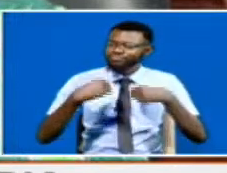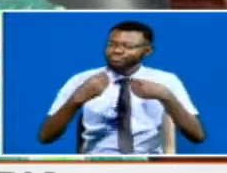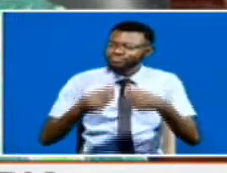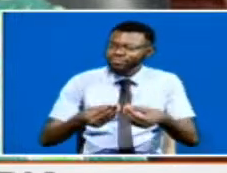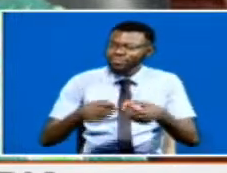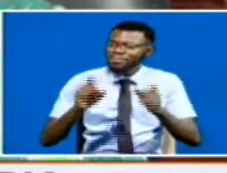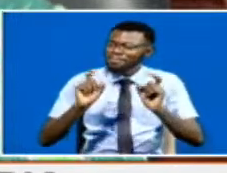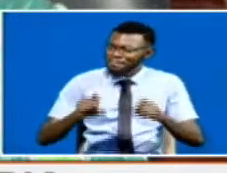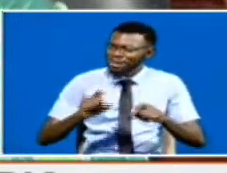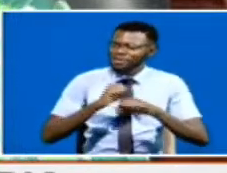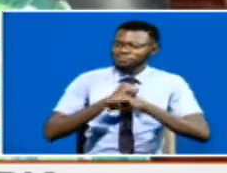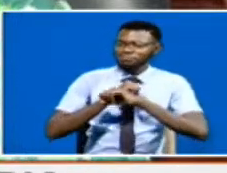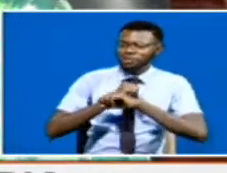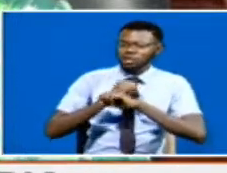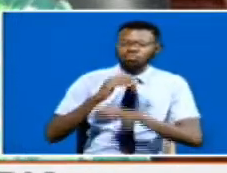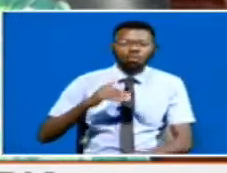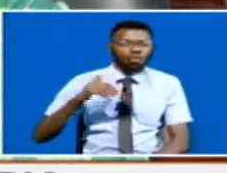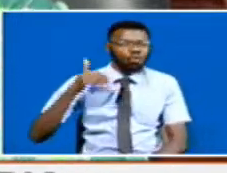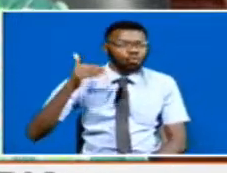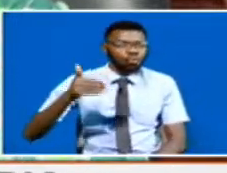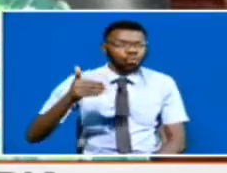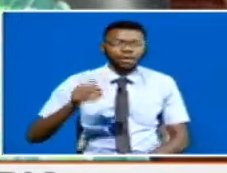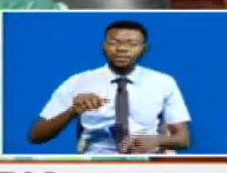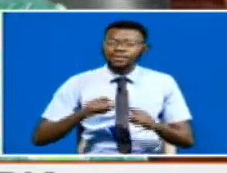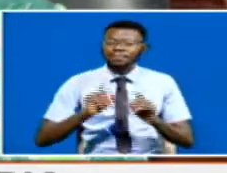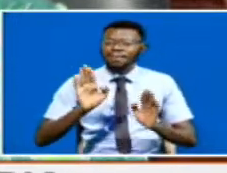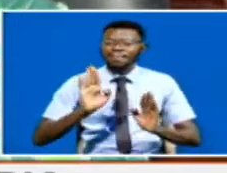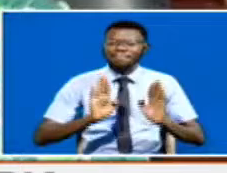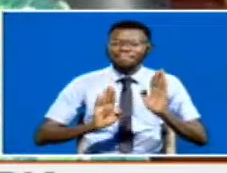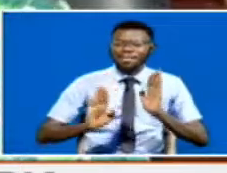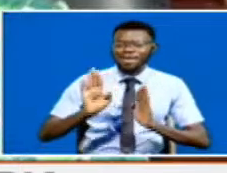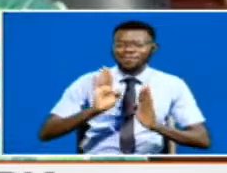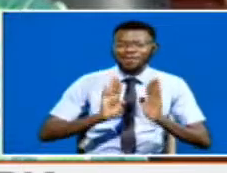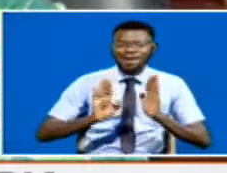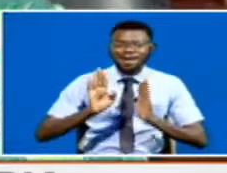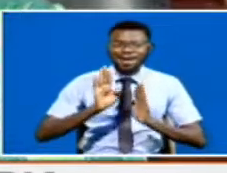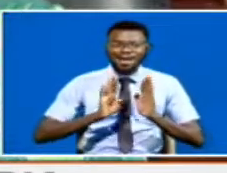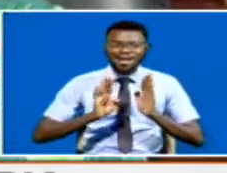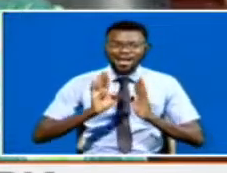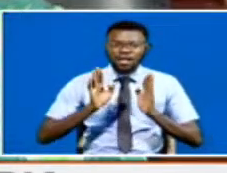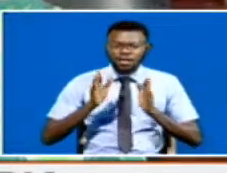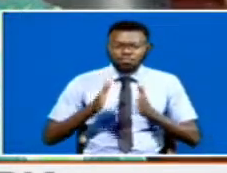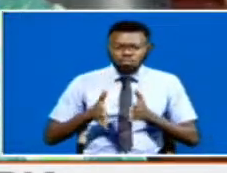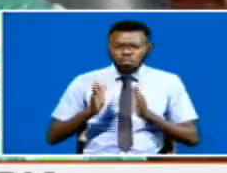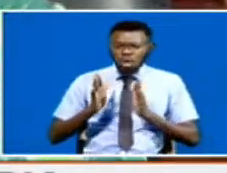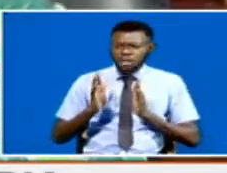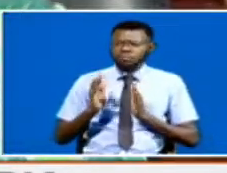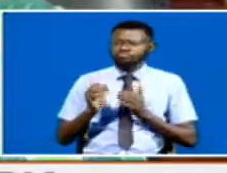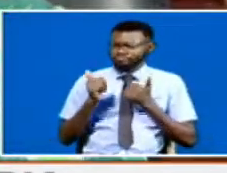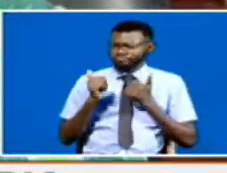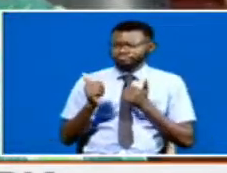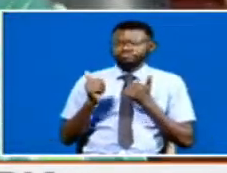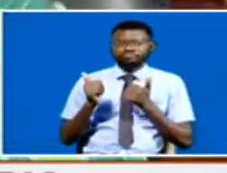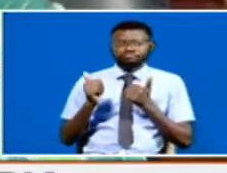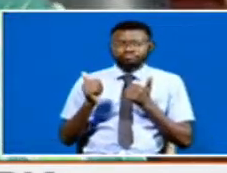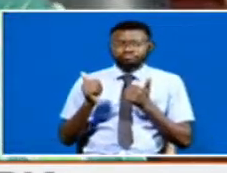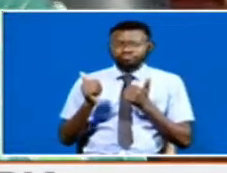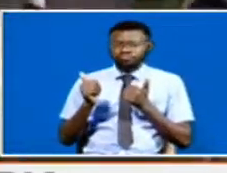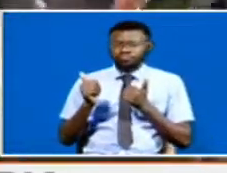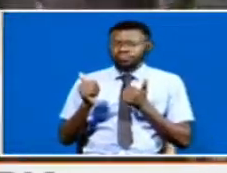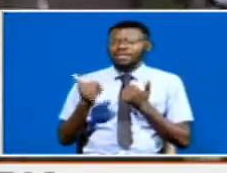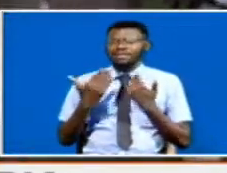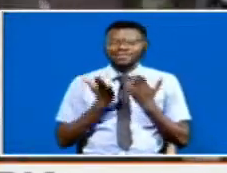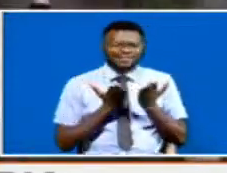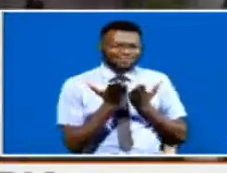protect them at all costs, but we also have to behave in a manner that then the service provider is able to provide service to